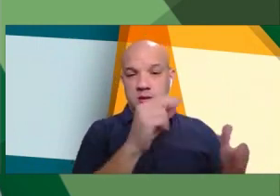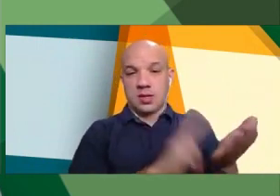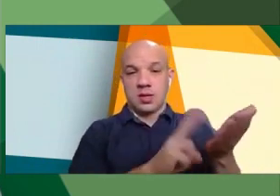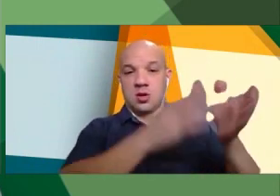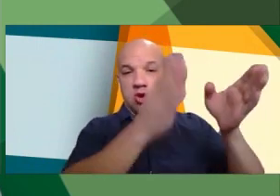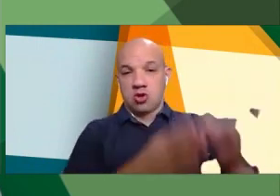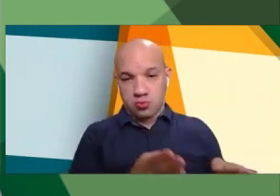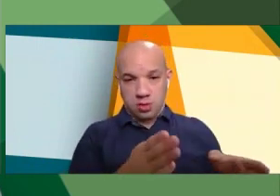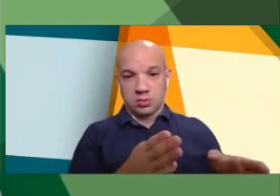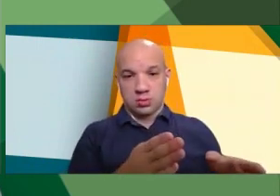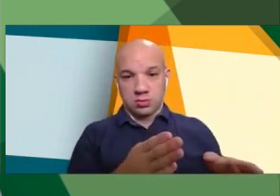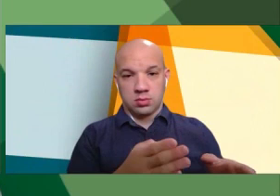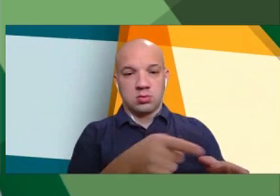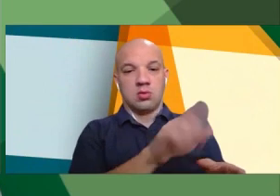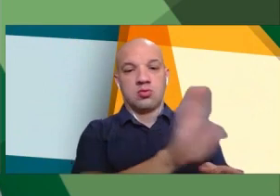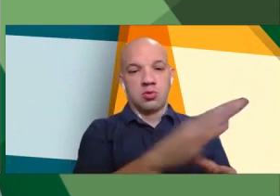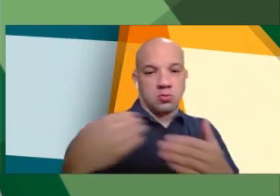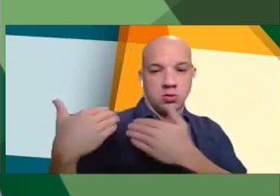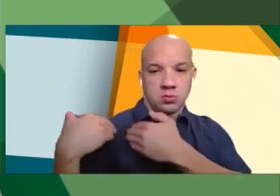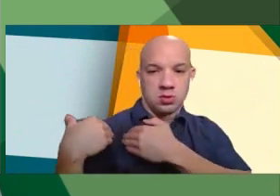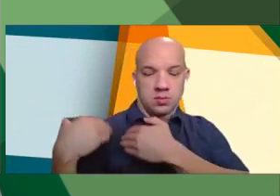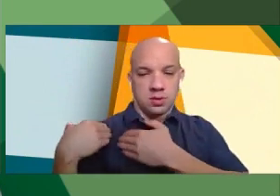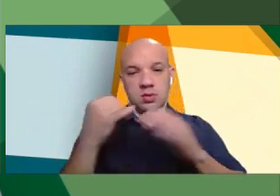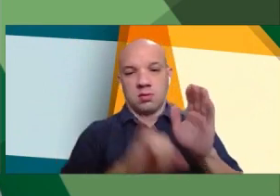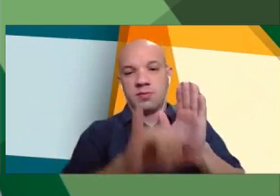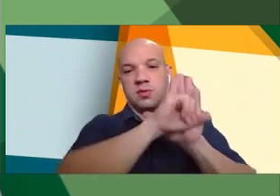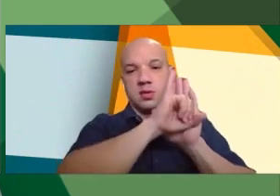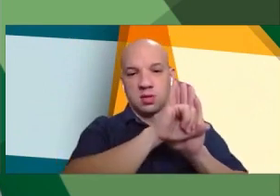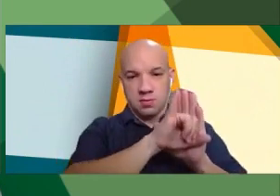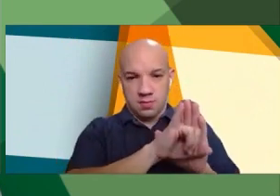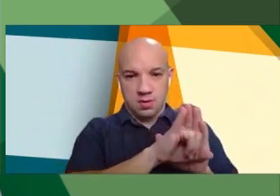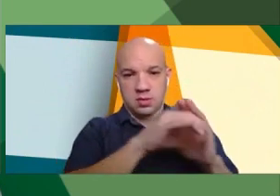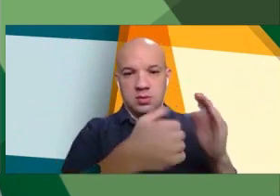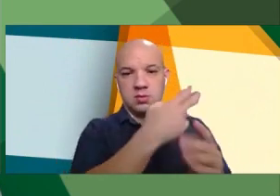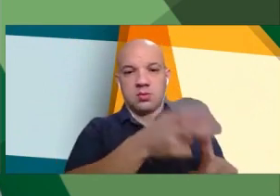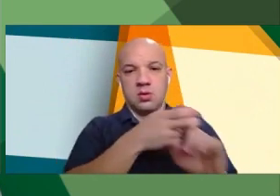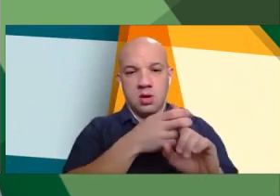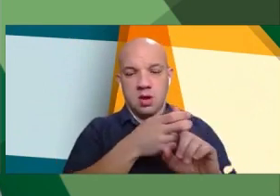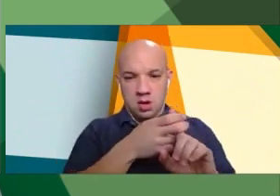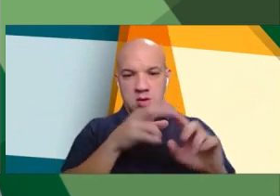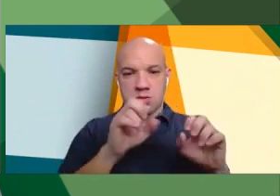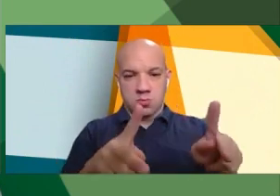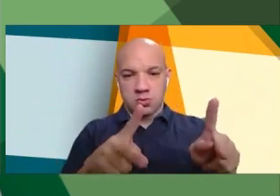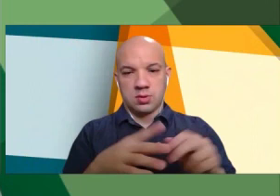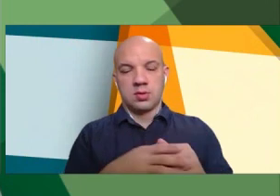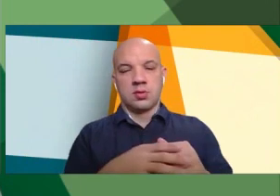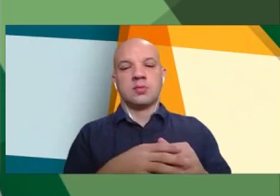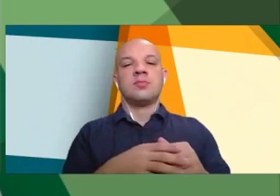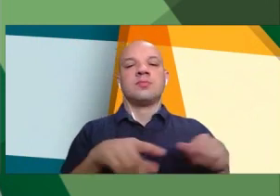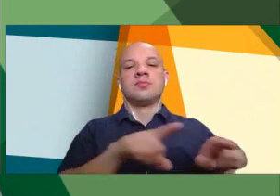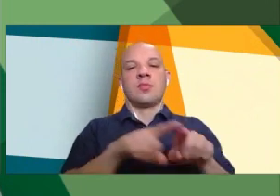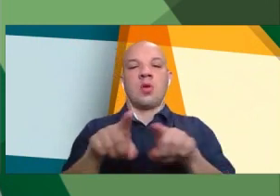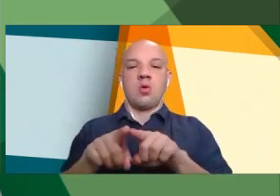the responsibility of identifying that new hiring opportunities. You also